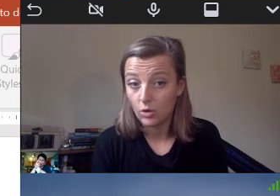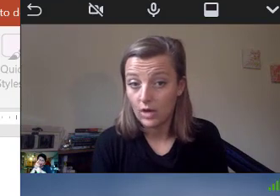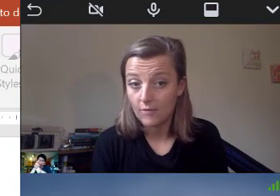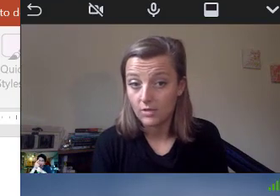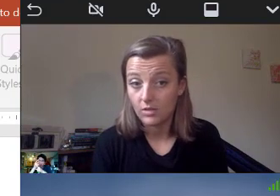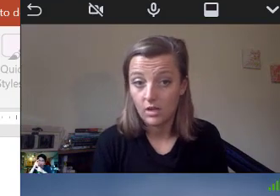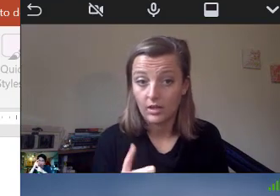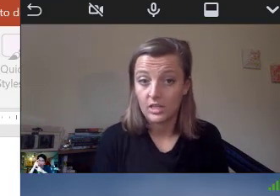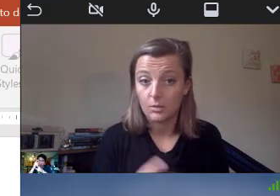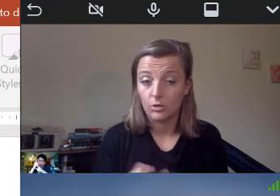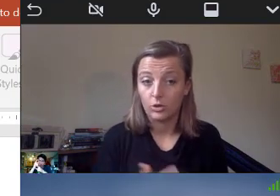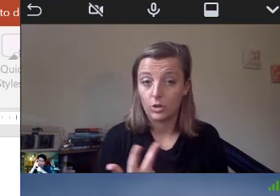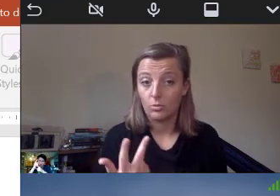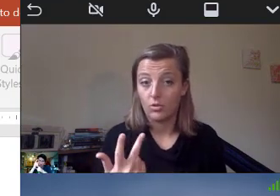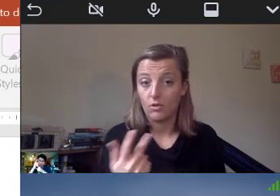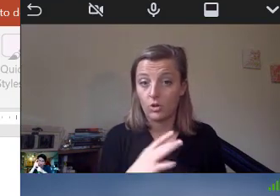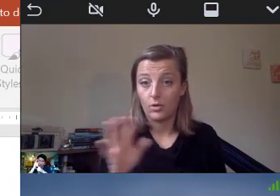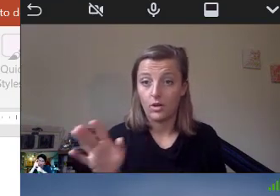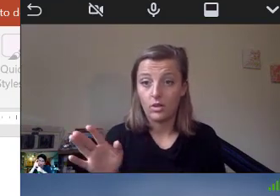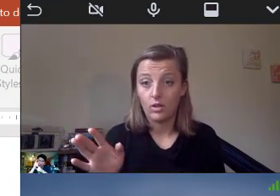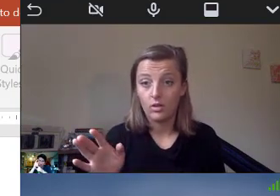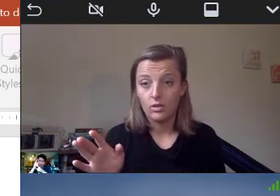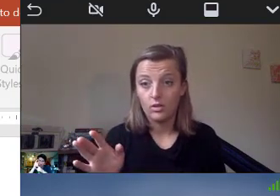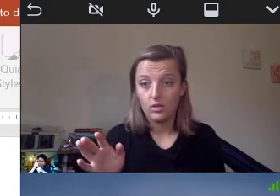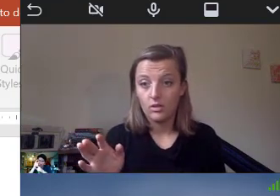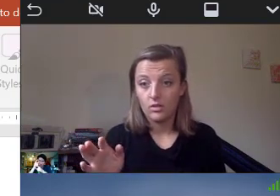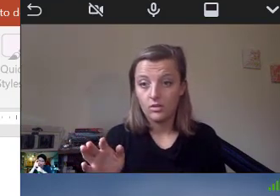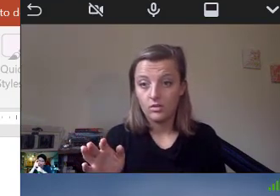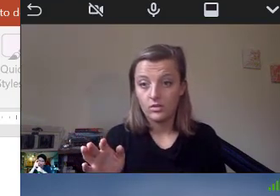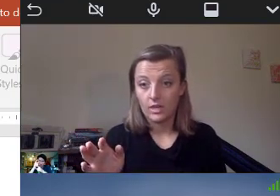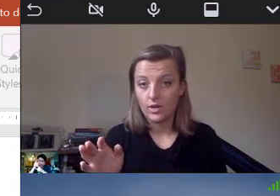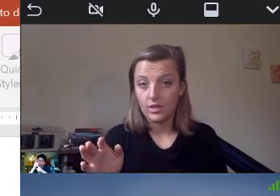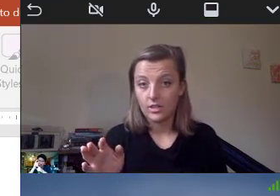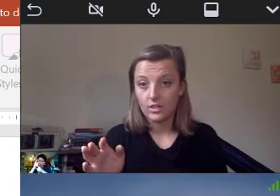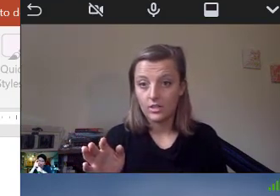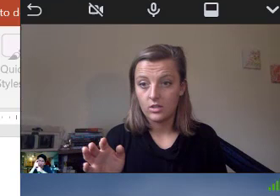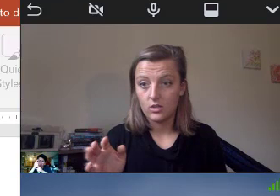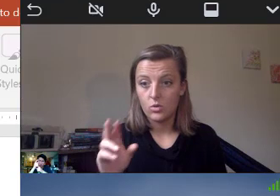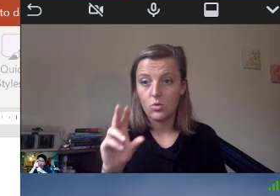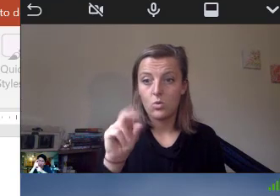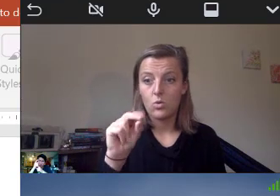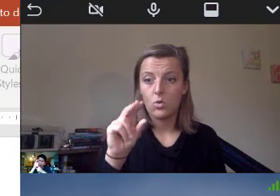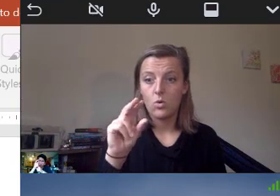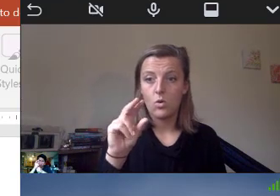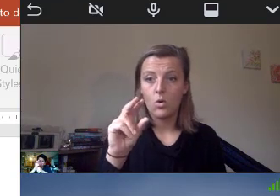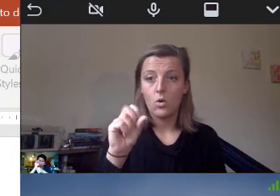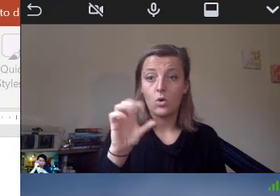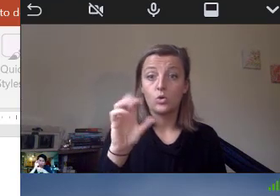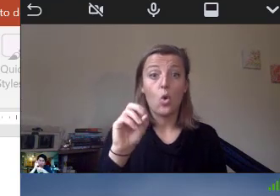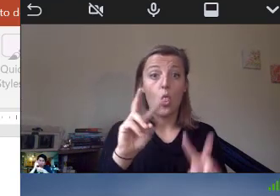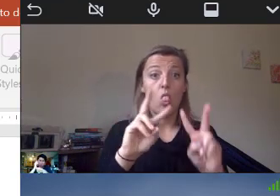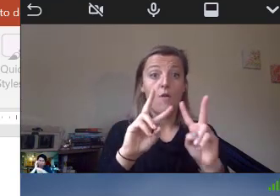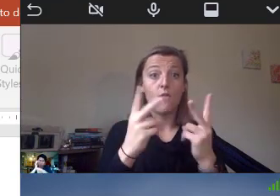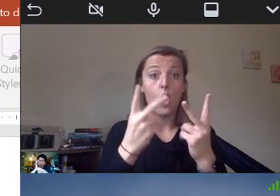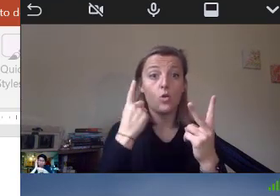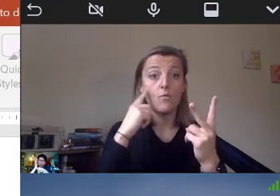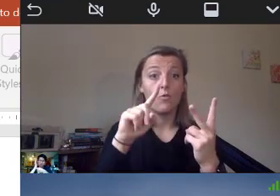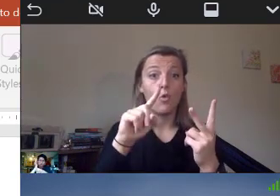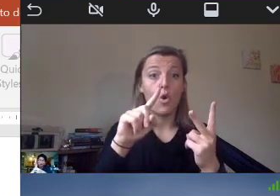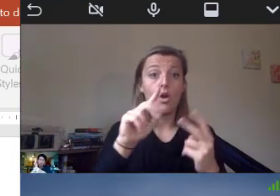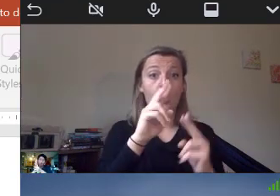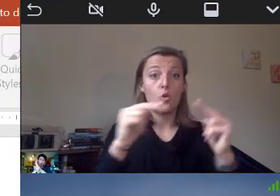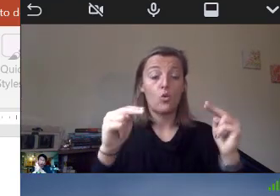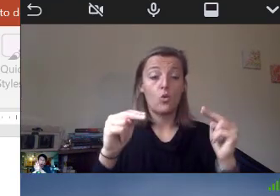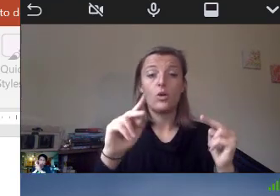stable. You don't have to like double or triple the volume or anything. Nope. So the volume of the noodle is the cross-sectional area multiplied by the